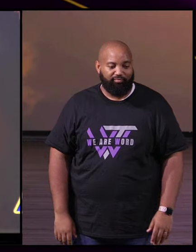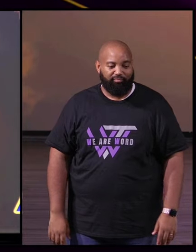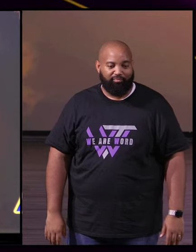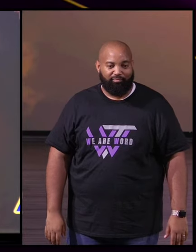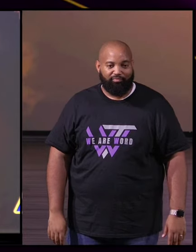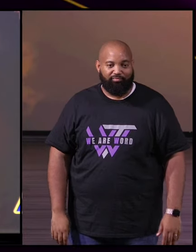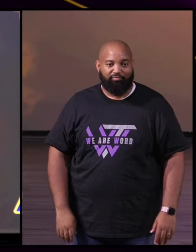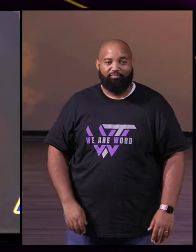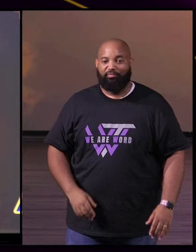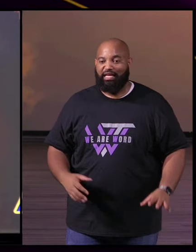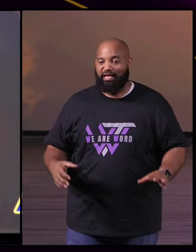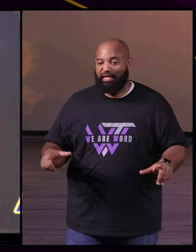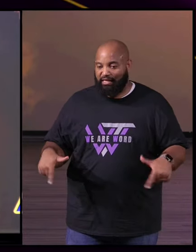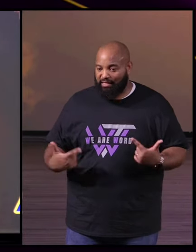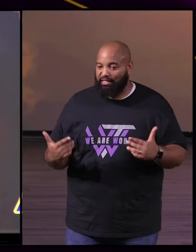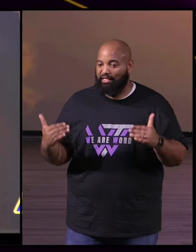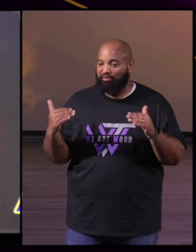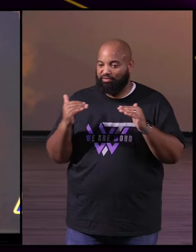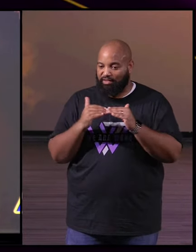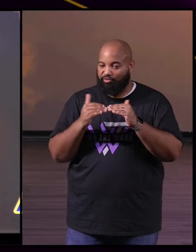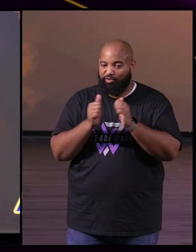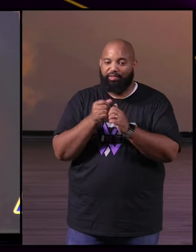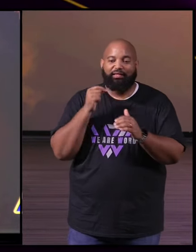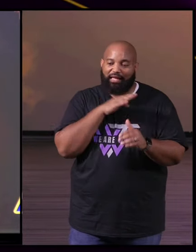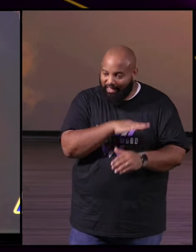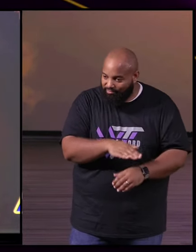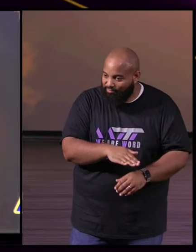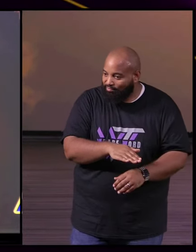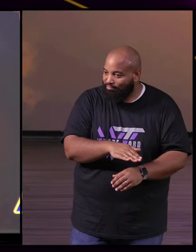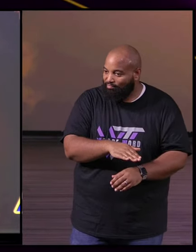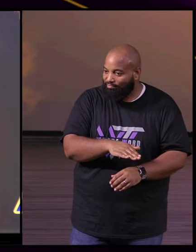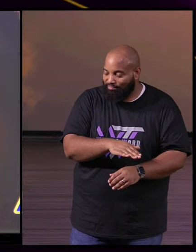behaves like it, and then believes it.